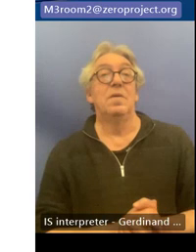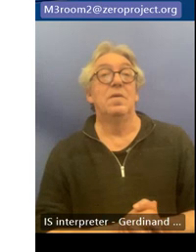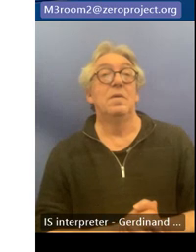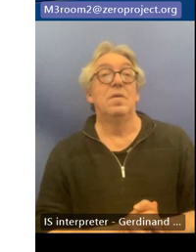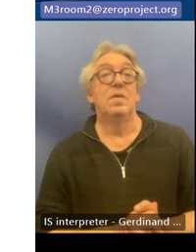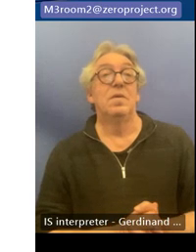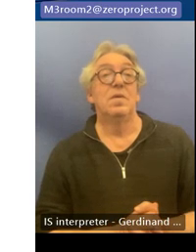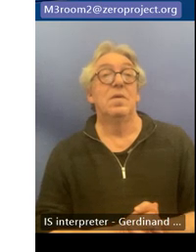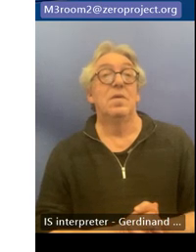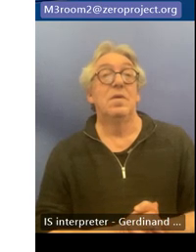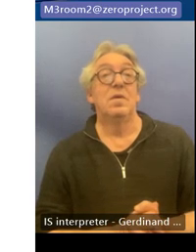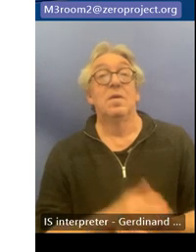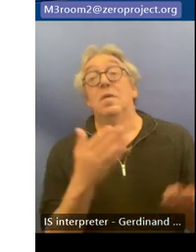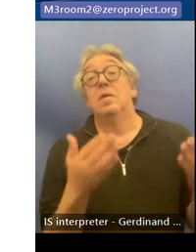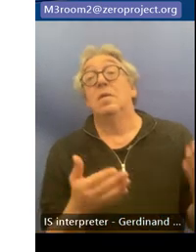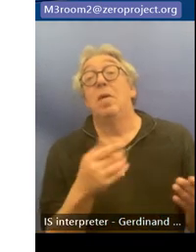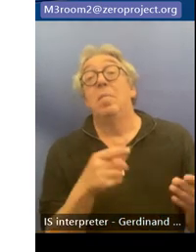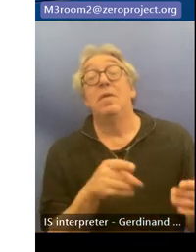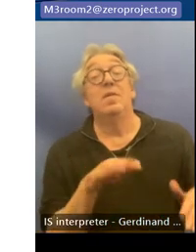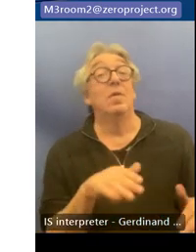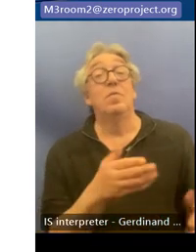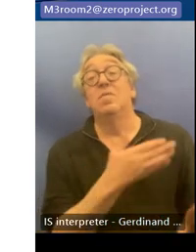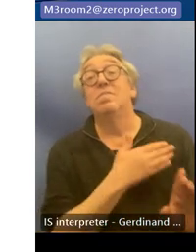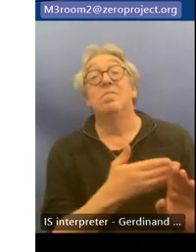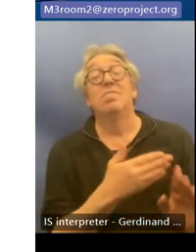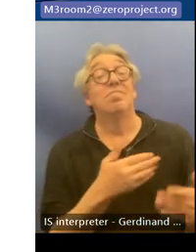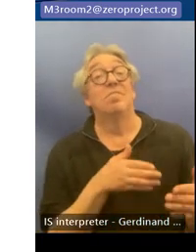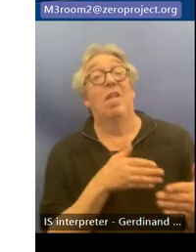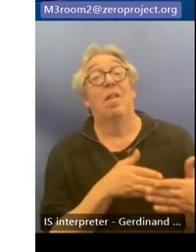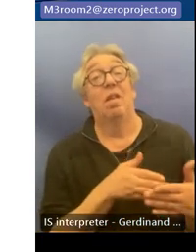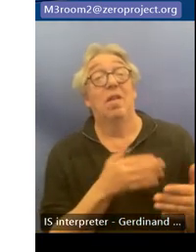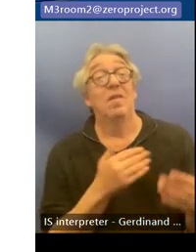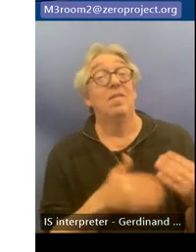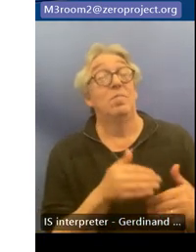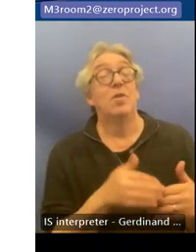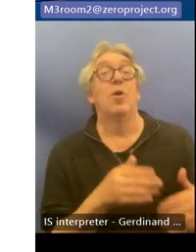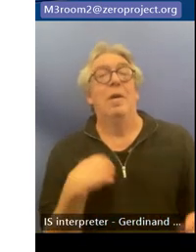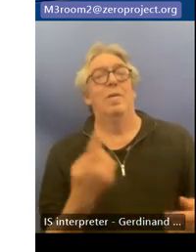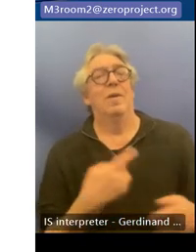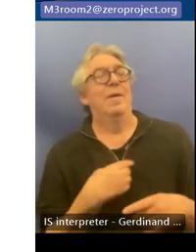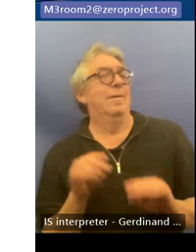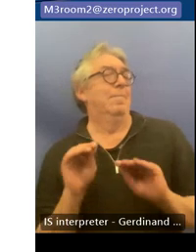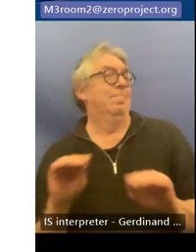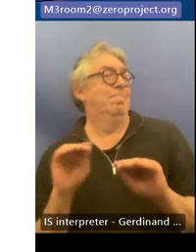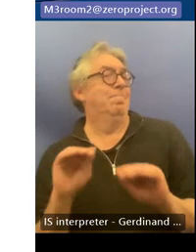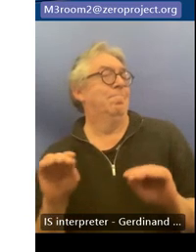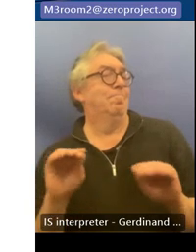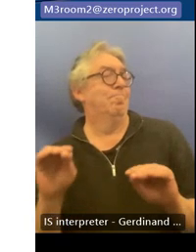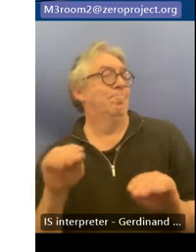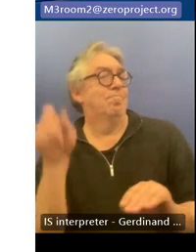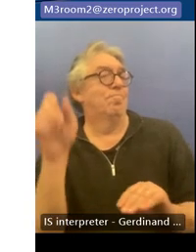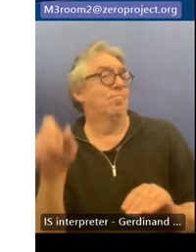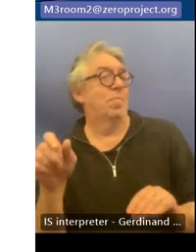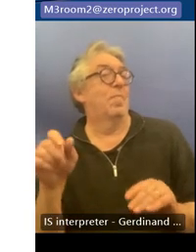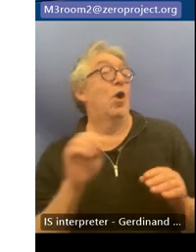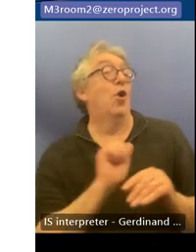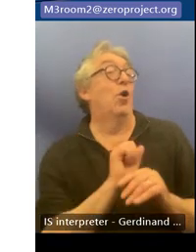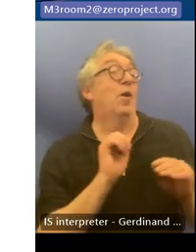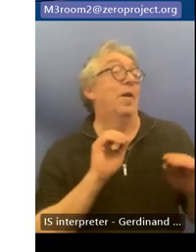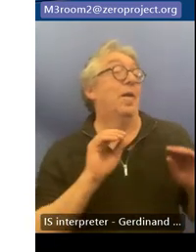and to other factors. Technical assistants were trained to support the students, teachers, and